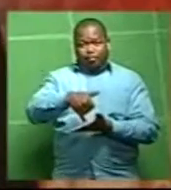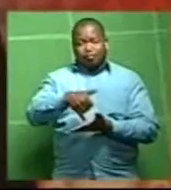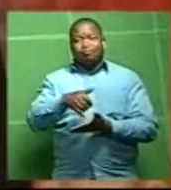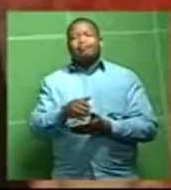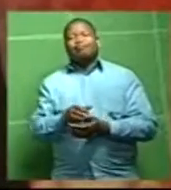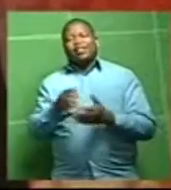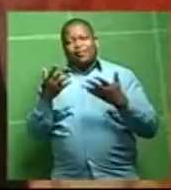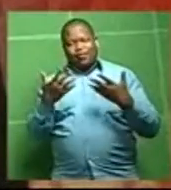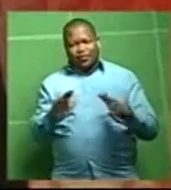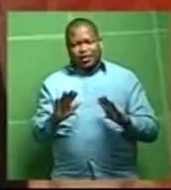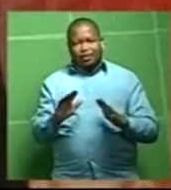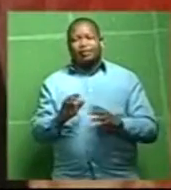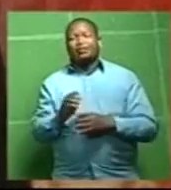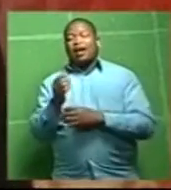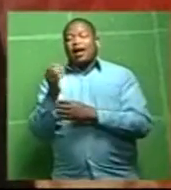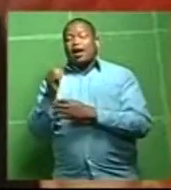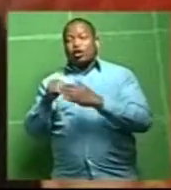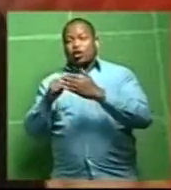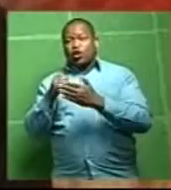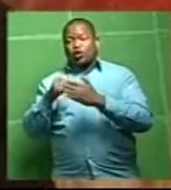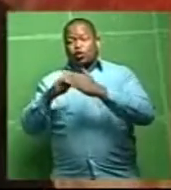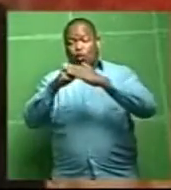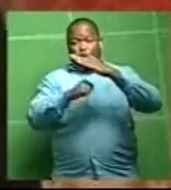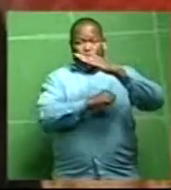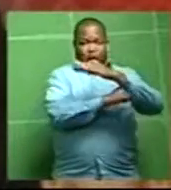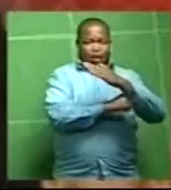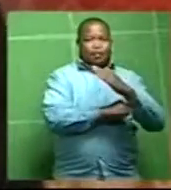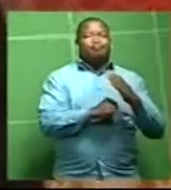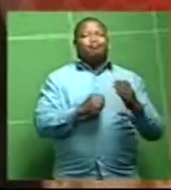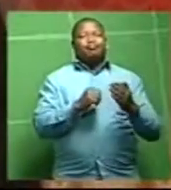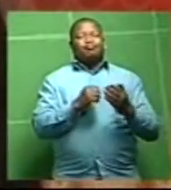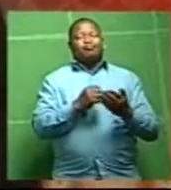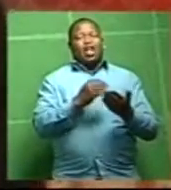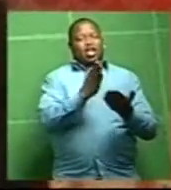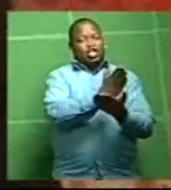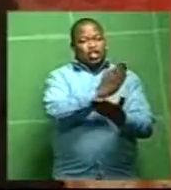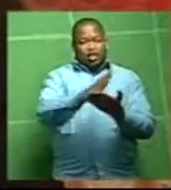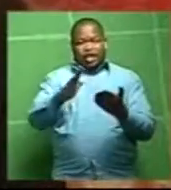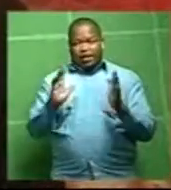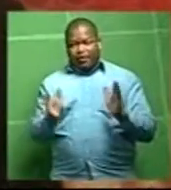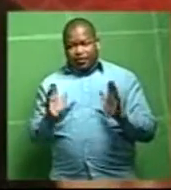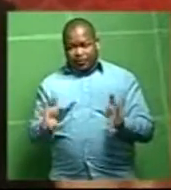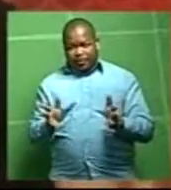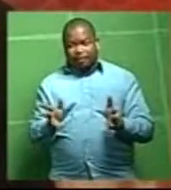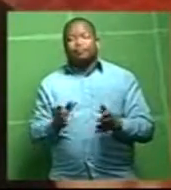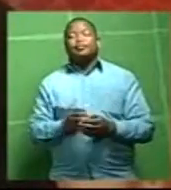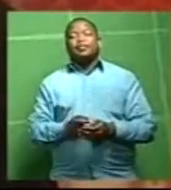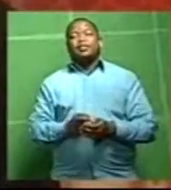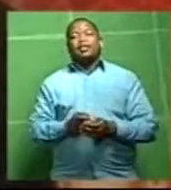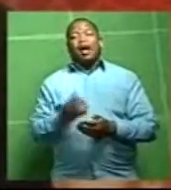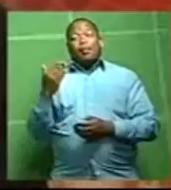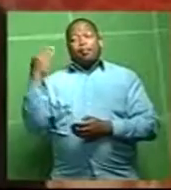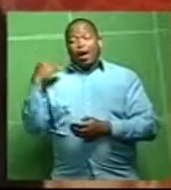And by royal command To three Swazi